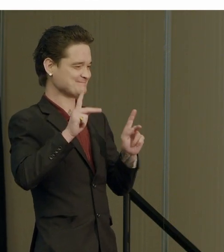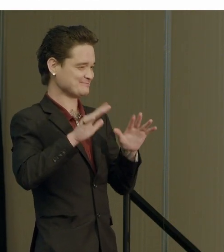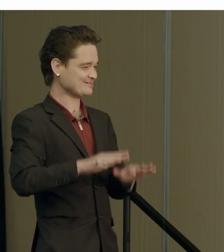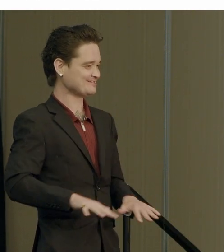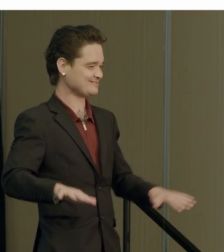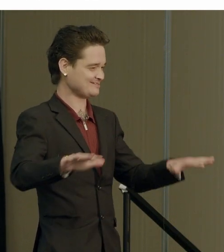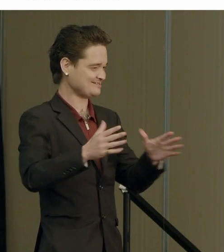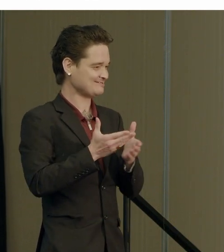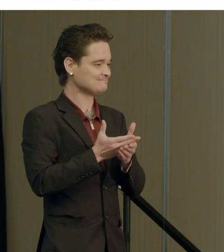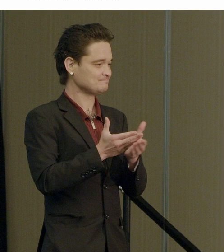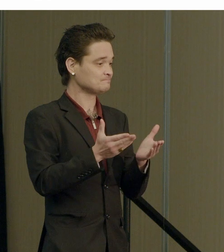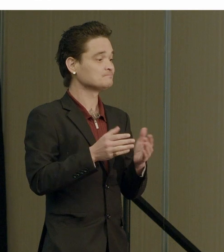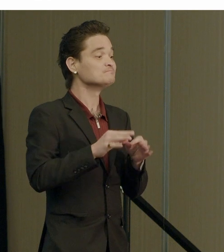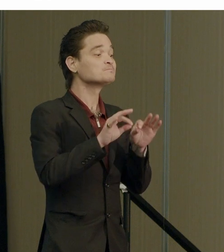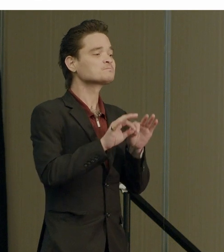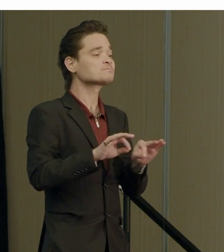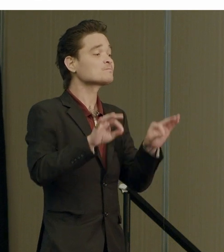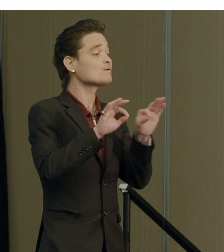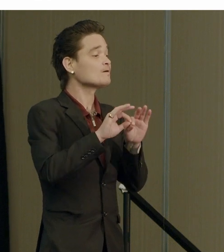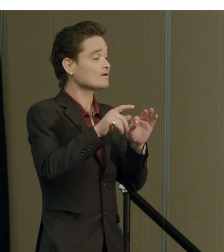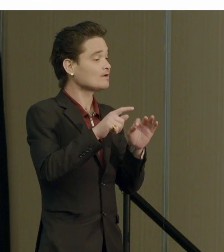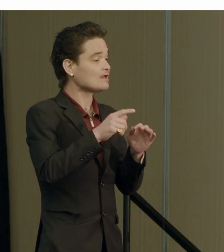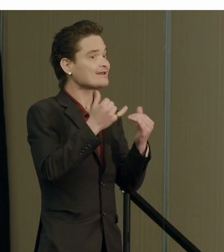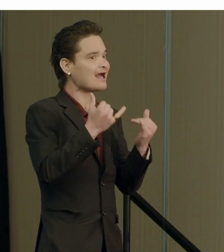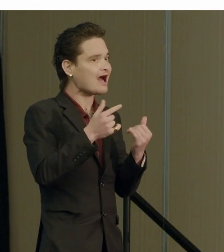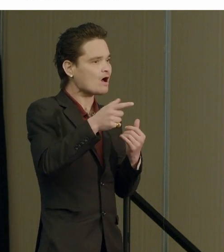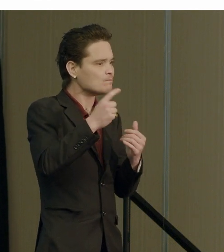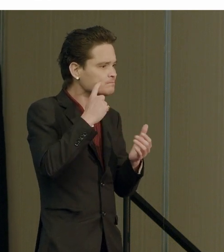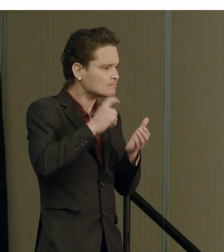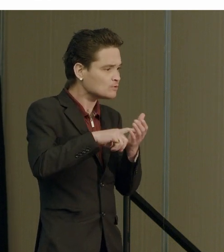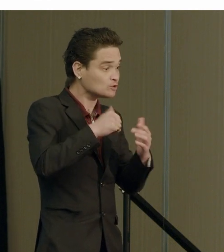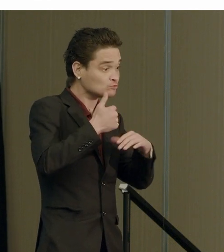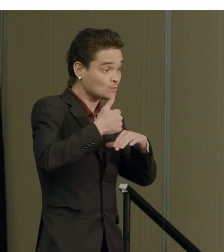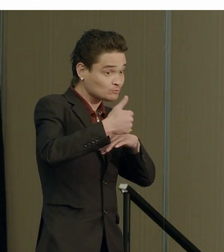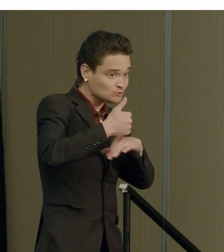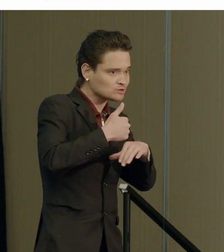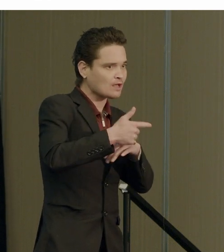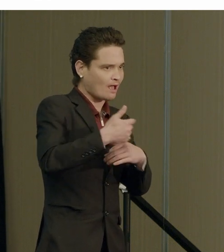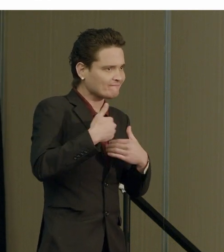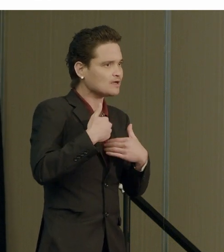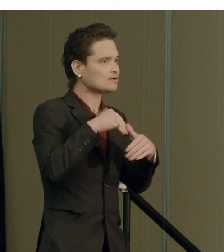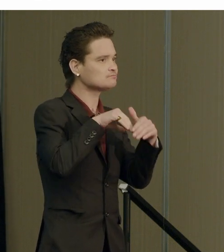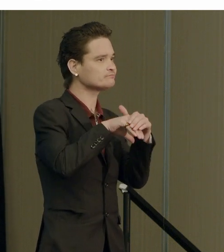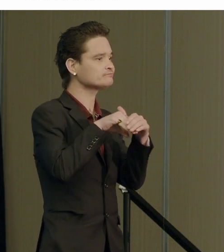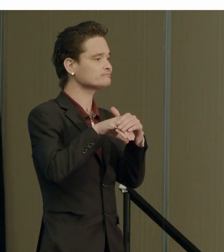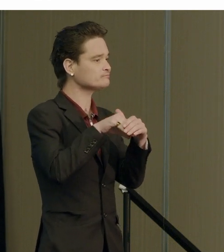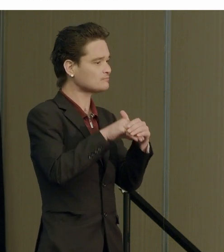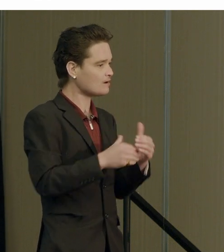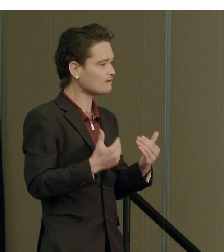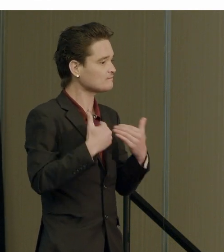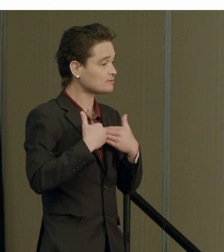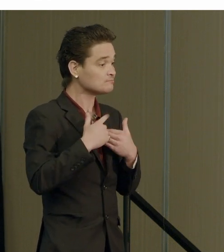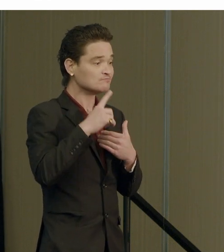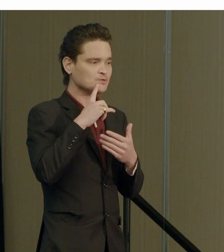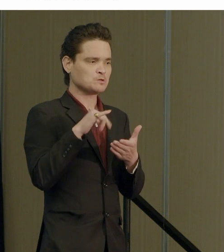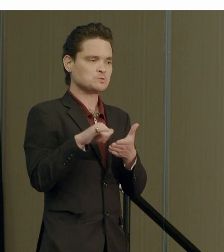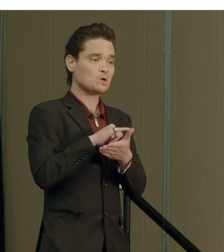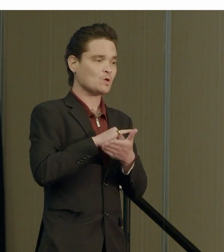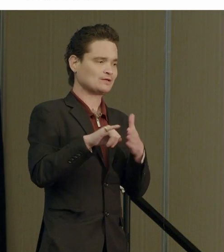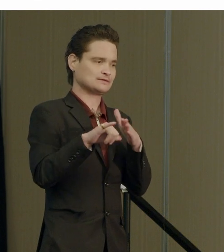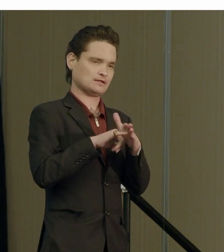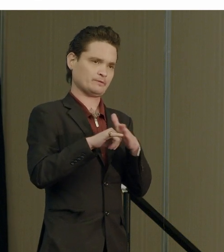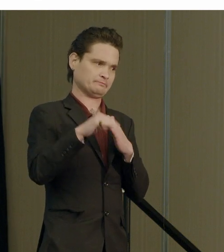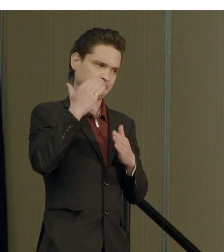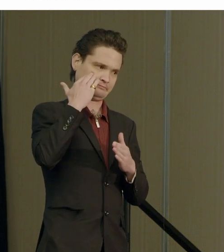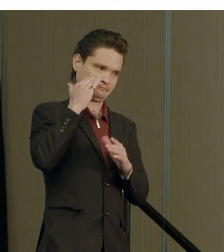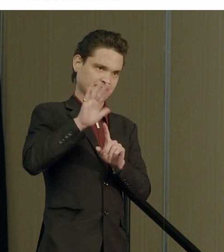You can easily check for transit accessibility alerts. New York, unfortunately, does have some subway issues with our elevators. That said, we're doing